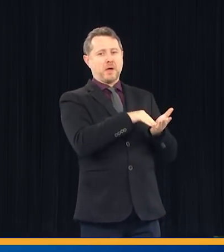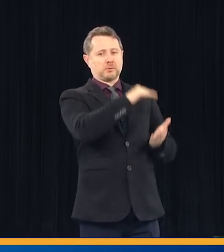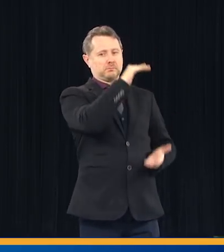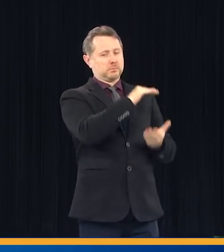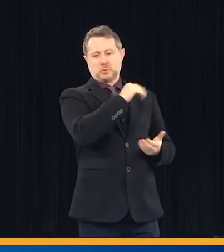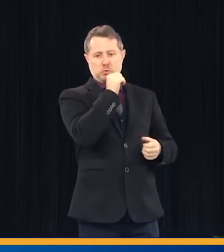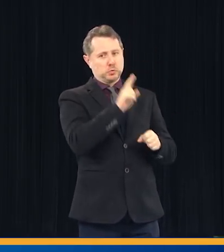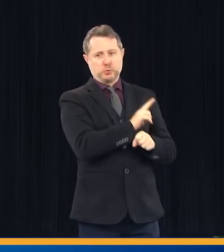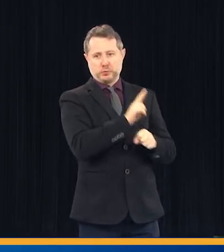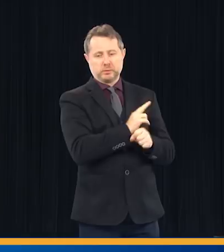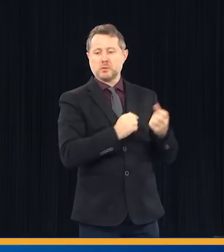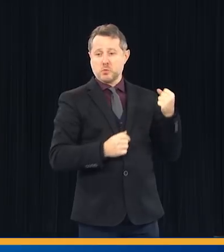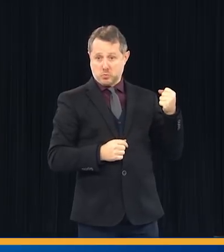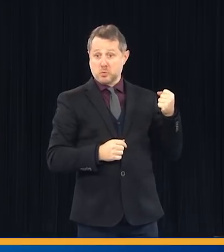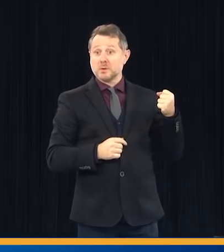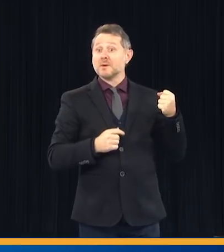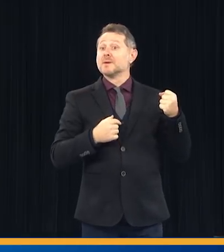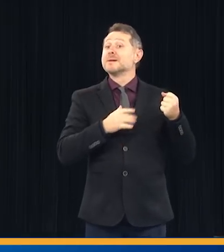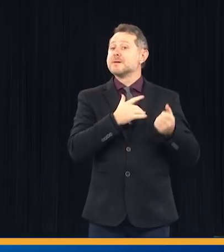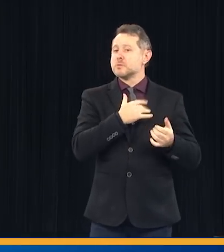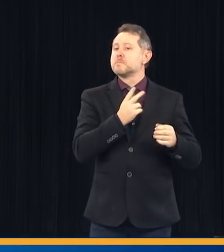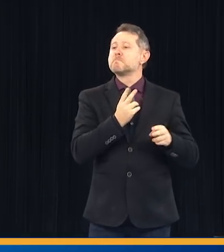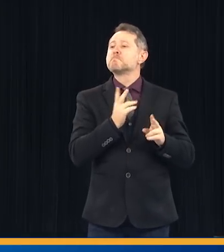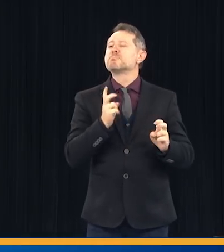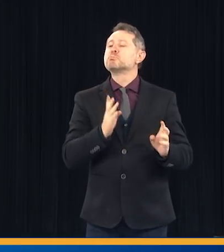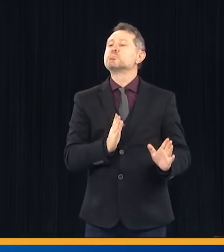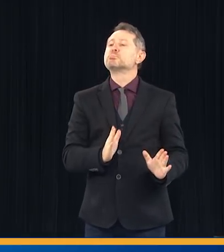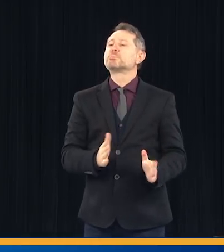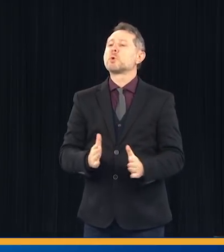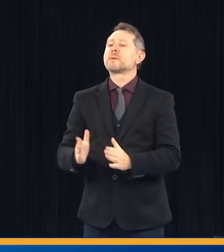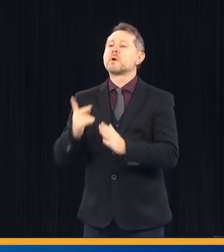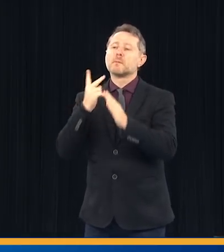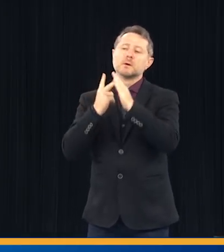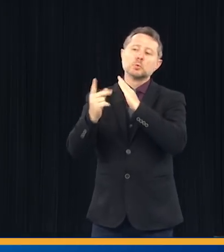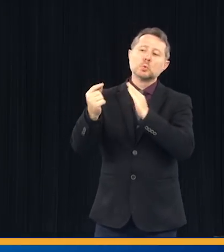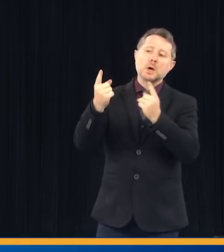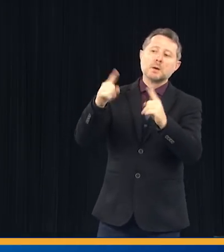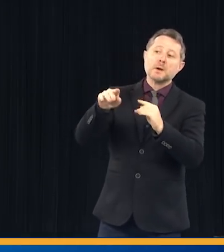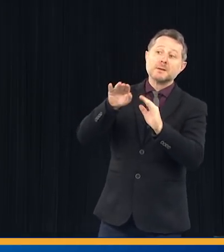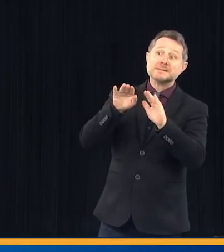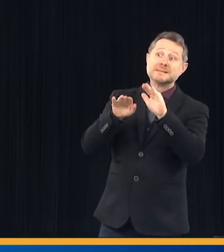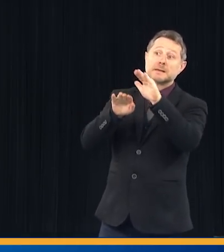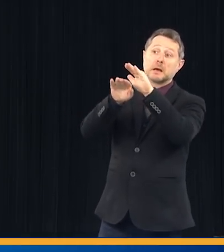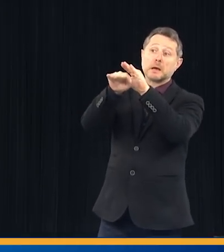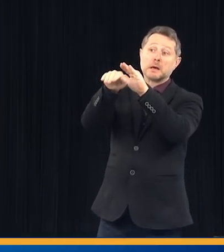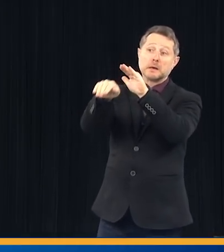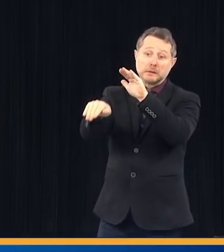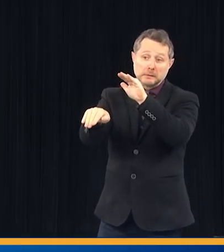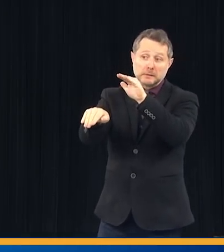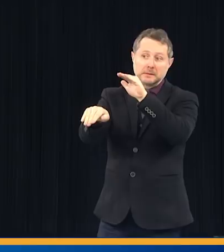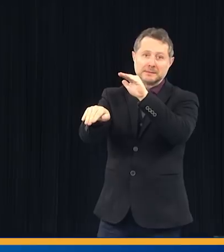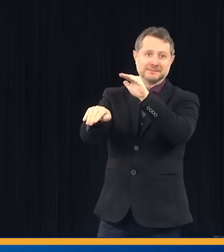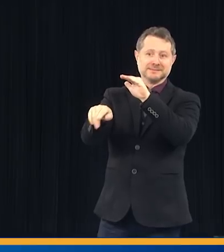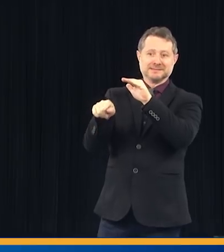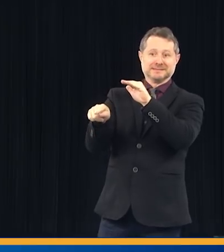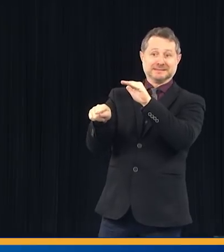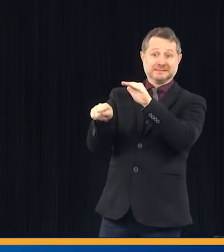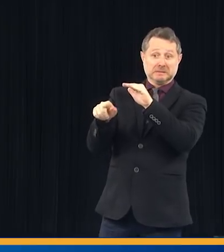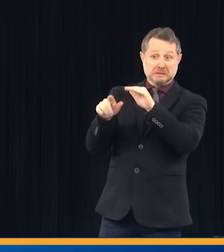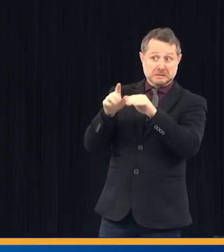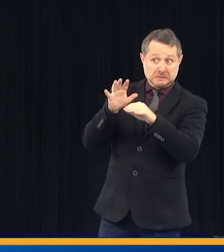we're doing is we're planning for that apex. We're planning for the critical